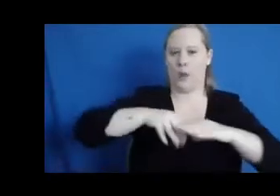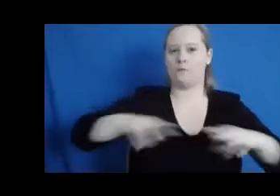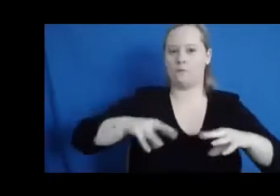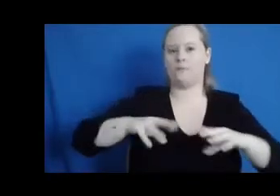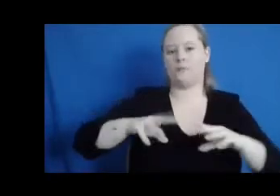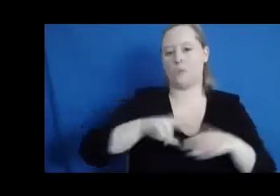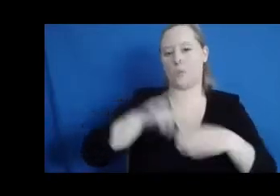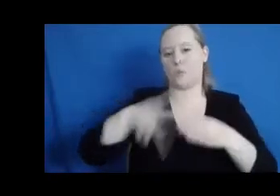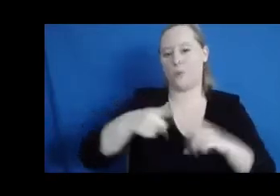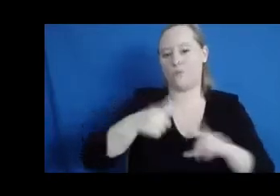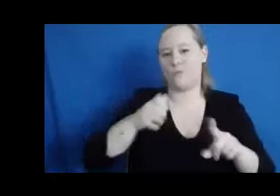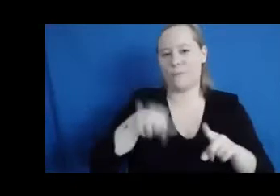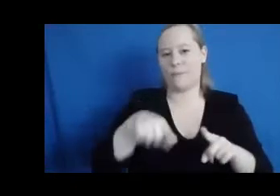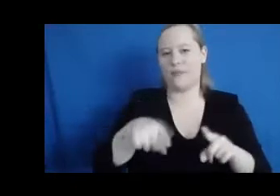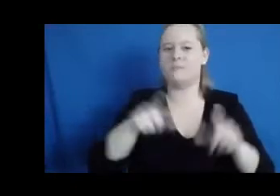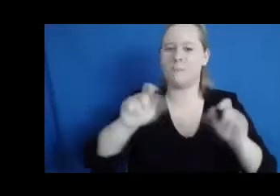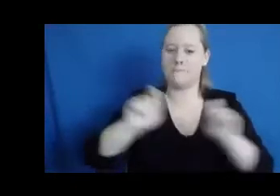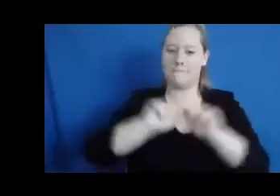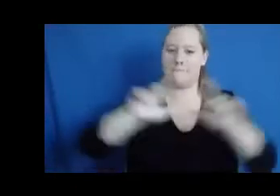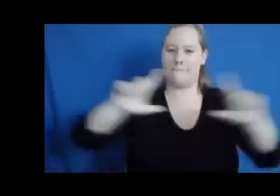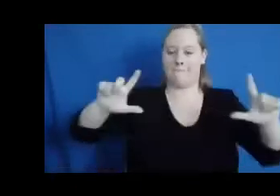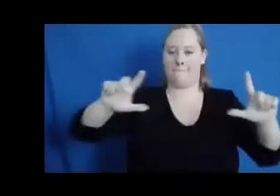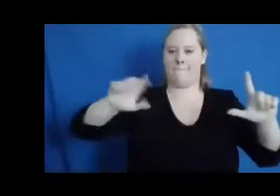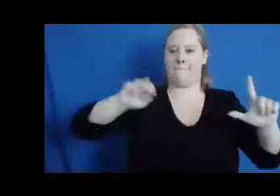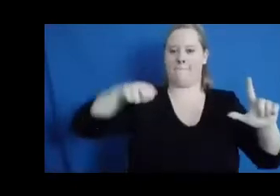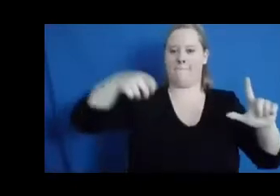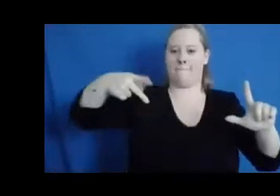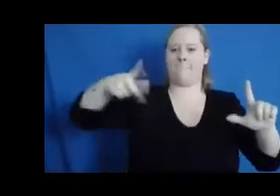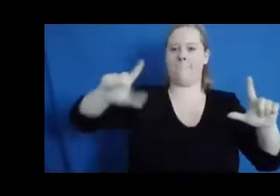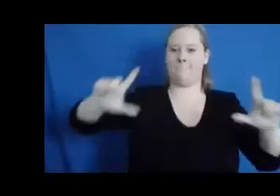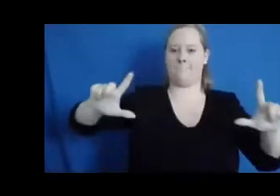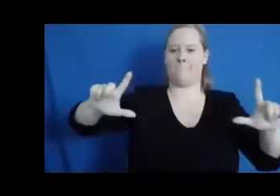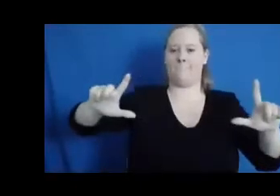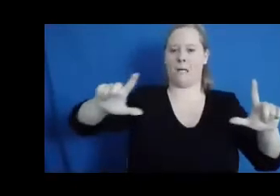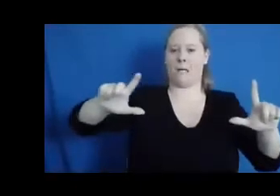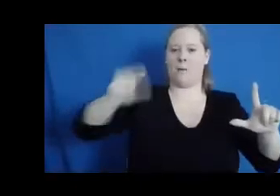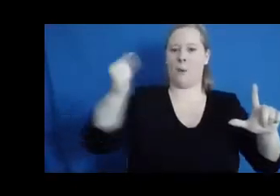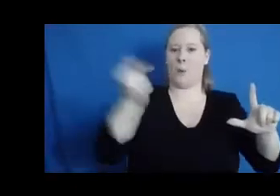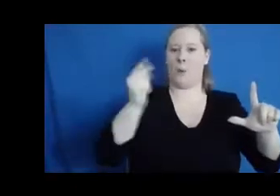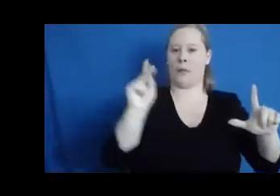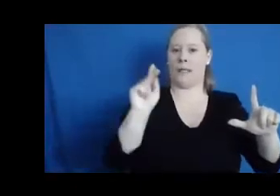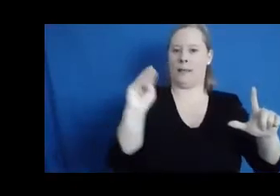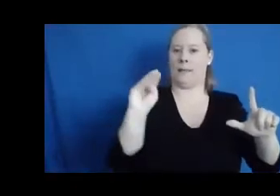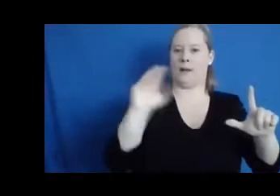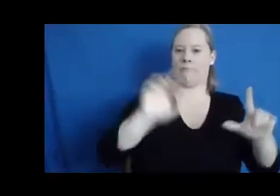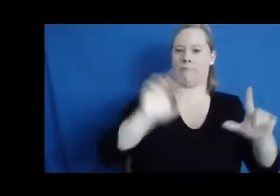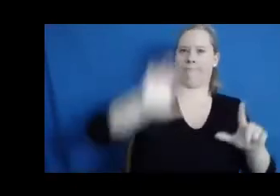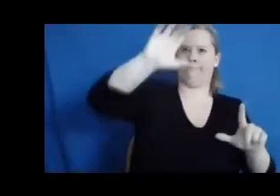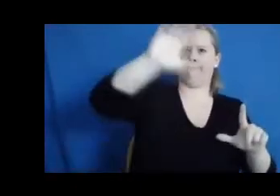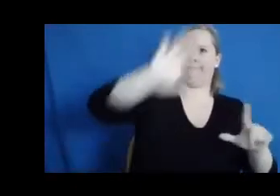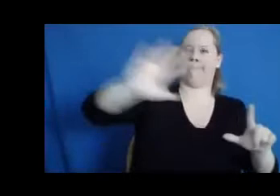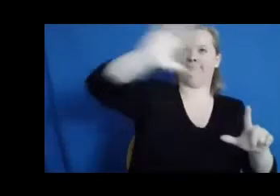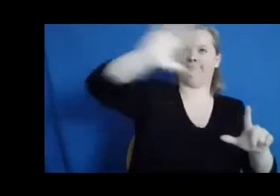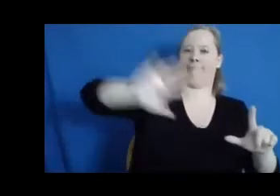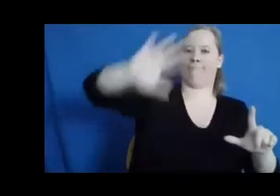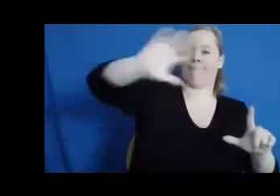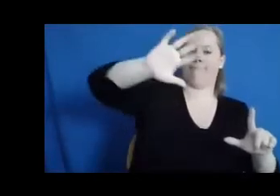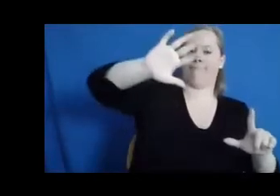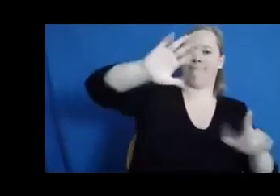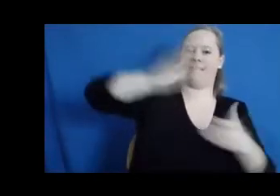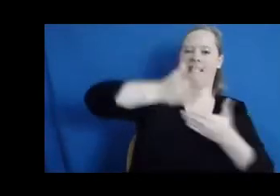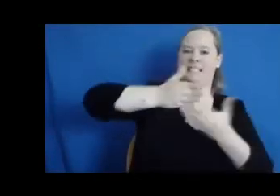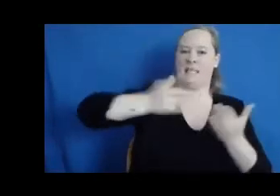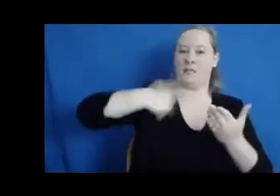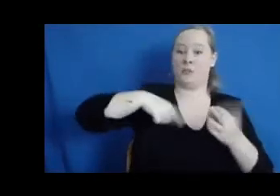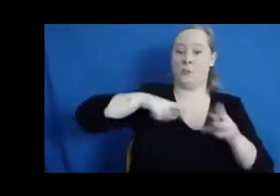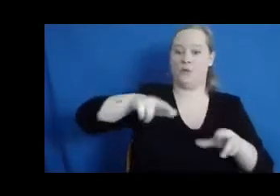see the map here on the right-hand side, the Gold King Mine way up here in Colorado, and the section of the river that we're